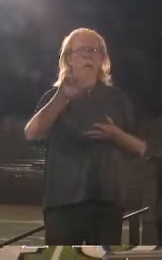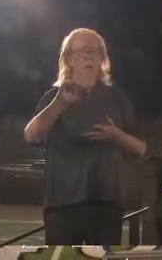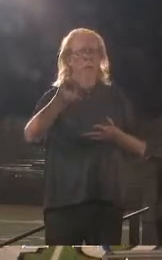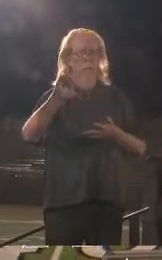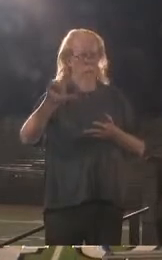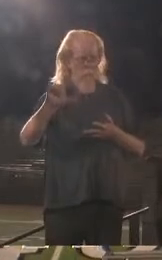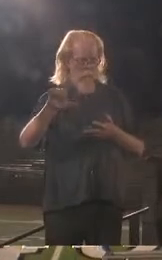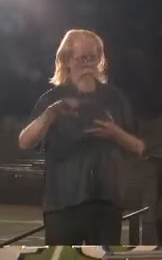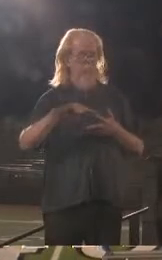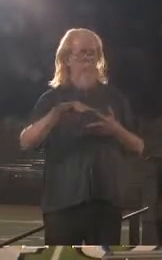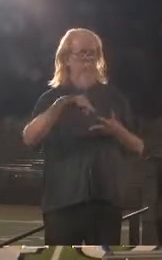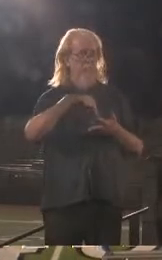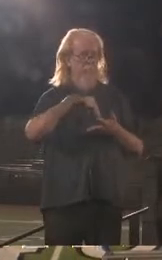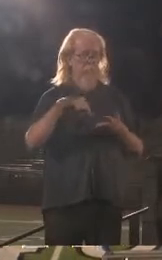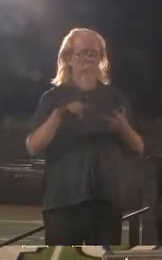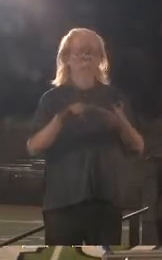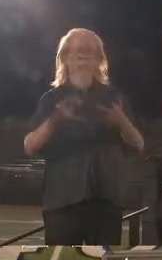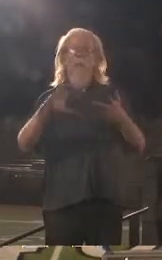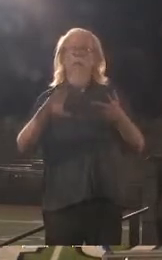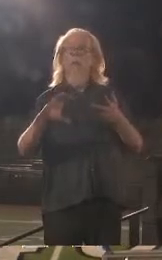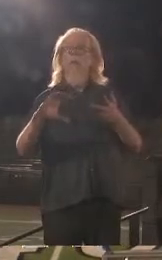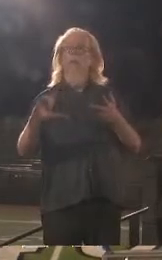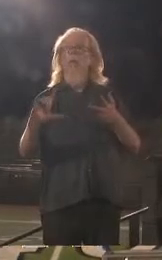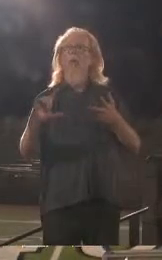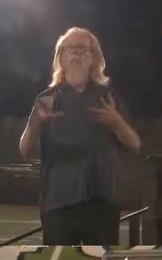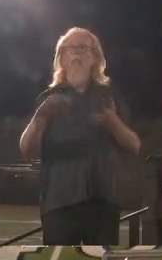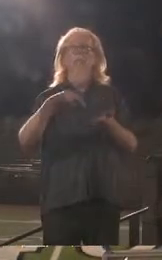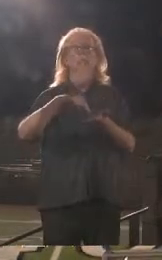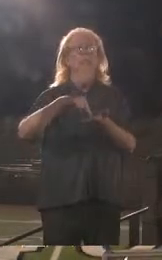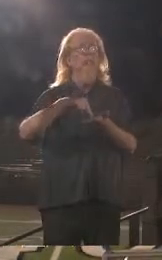Those graduating cum laude, please stand.